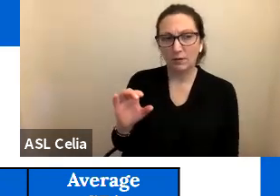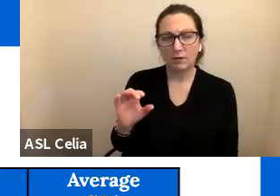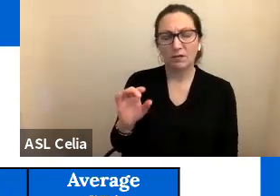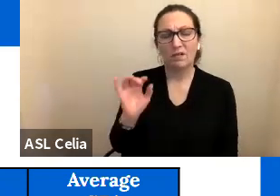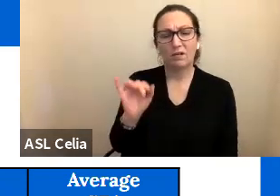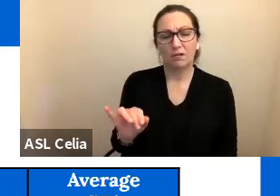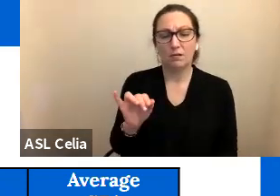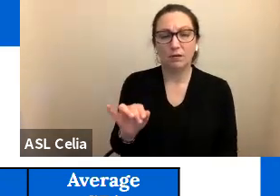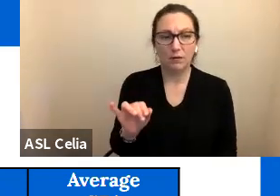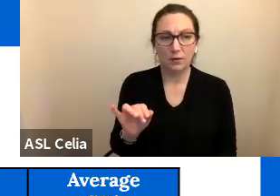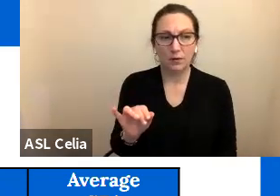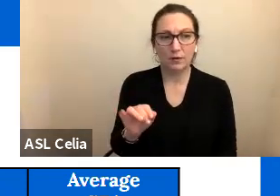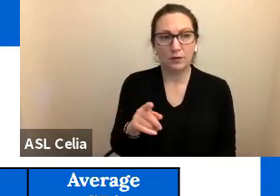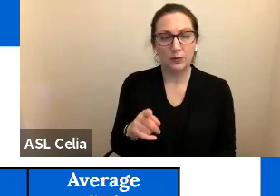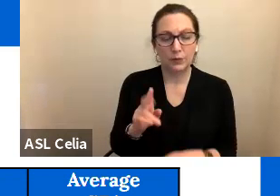the